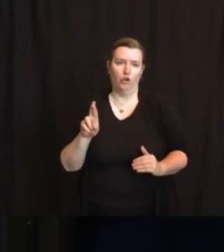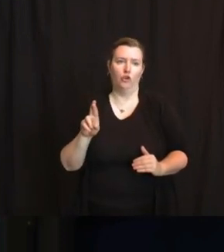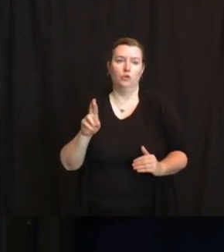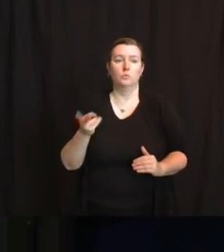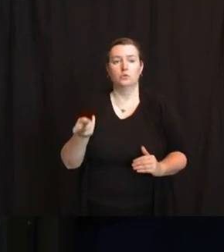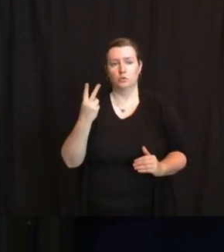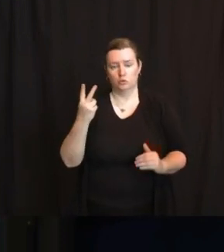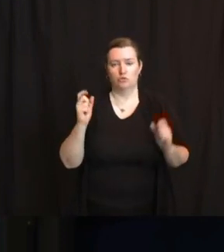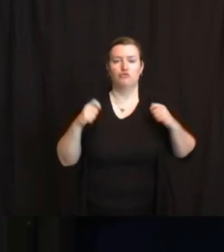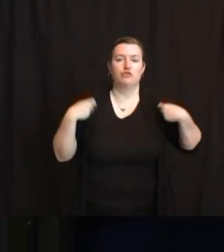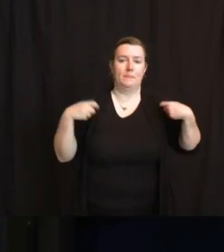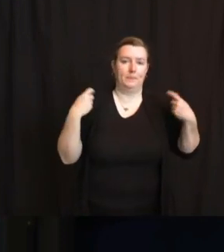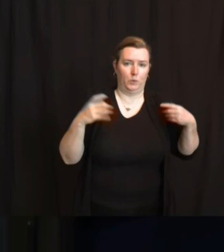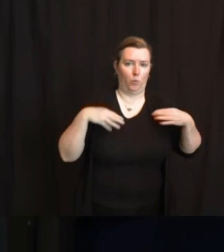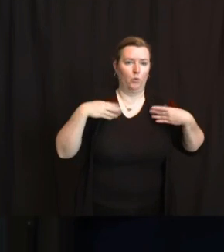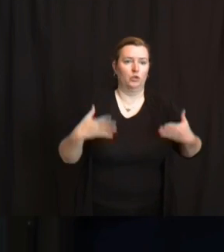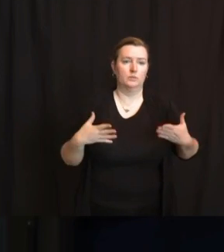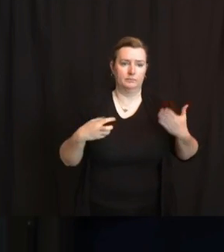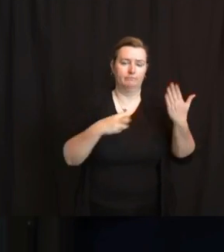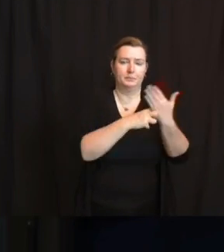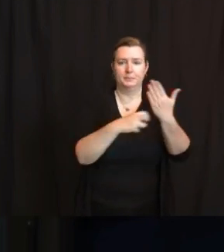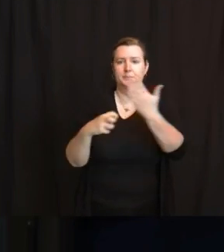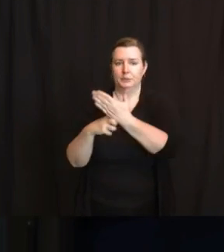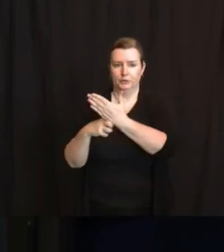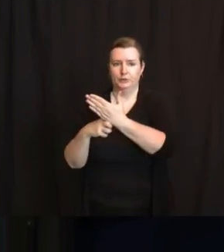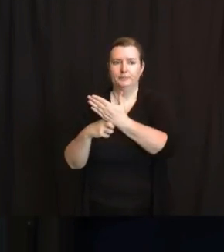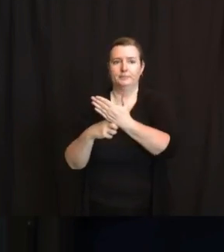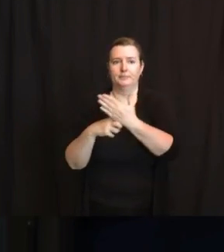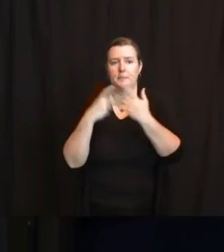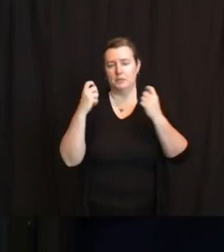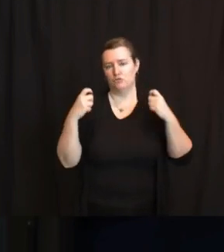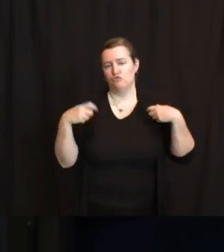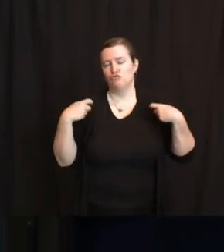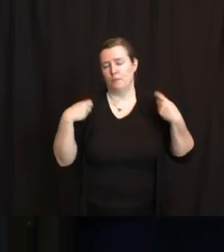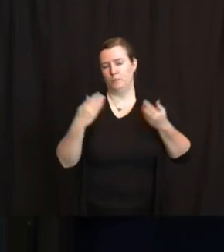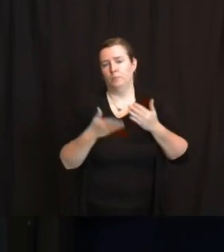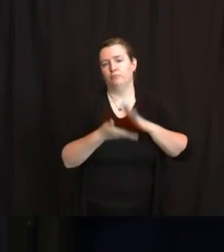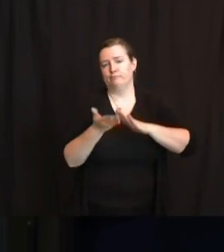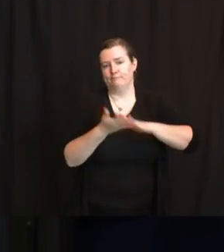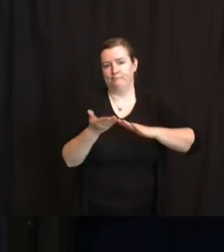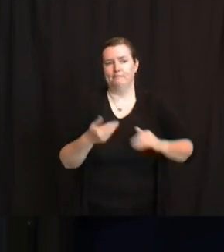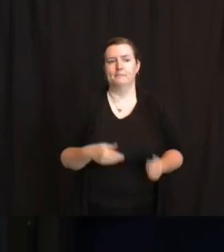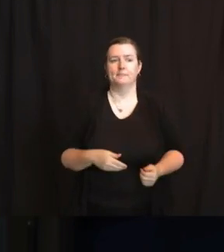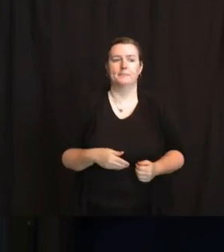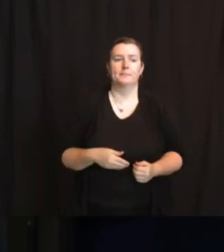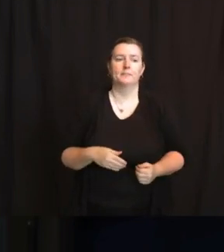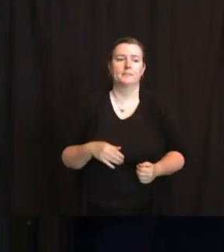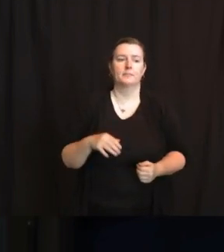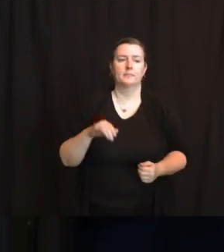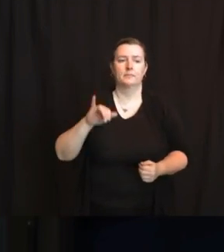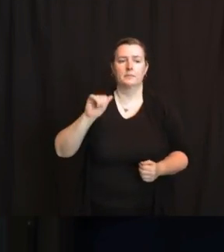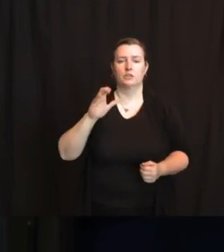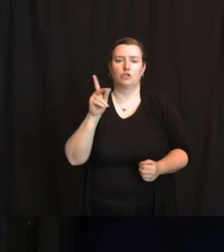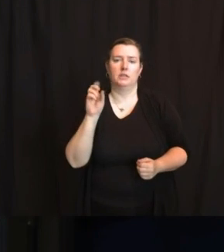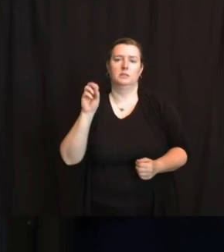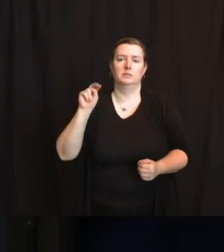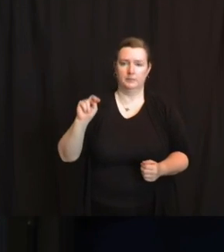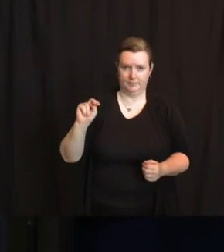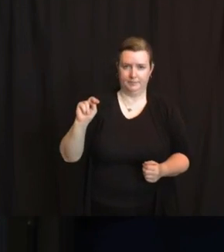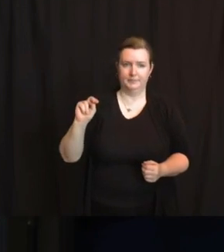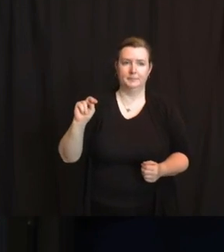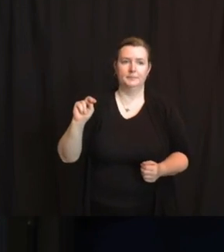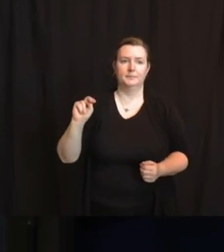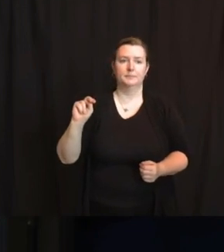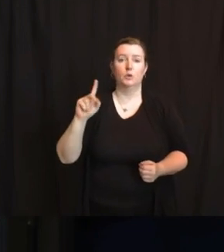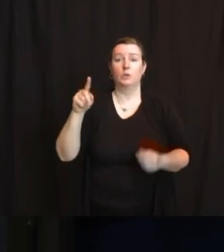EO violations for having the gym open. In Jackson, police responded to a store where a